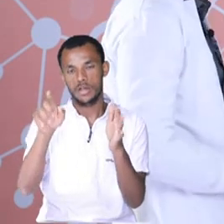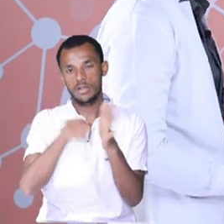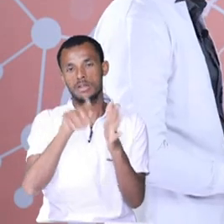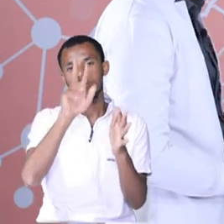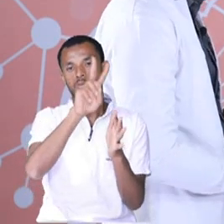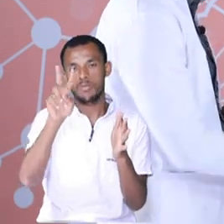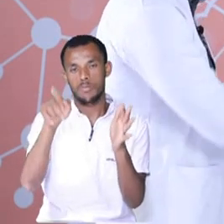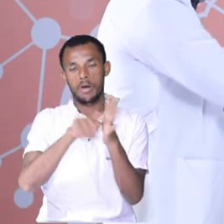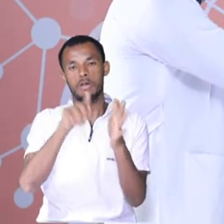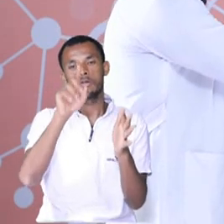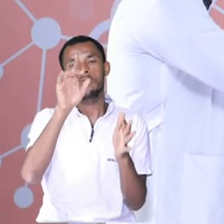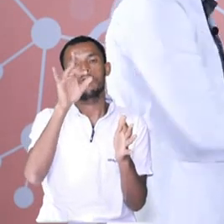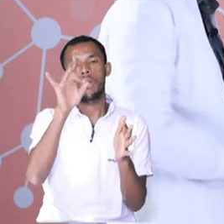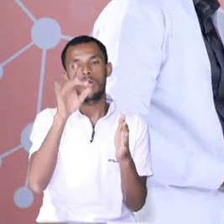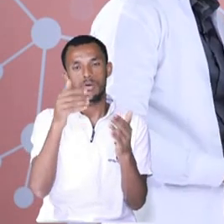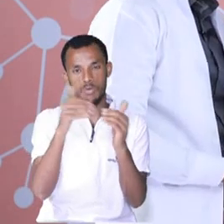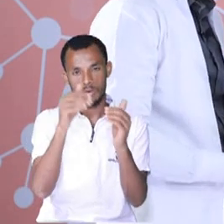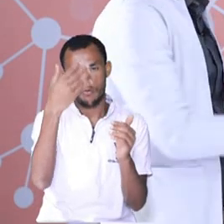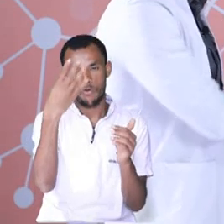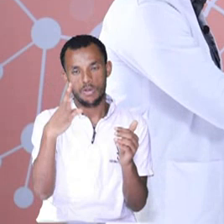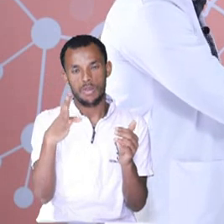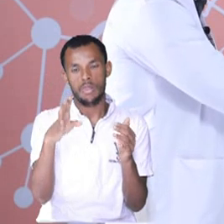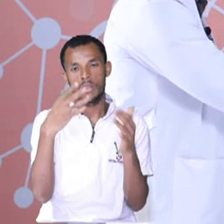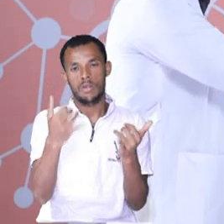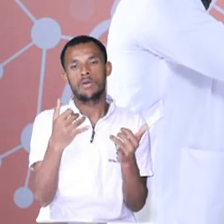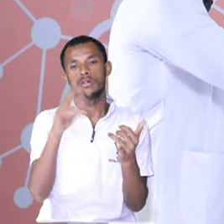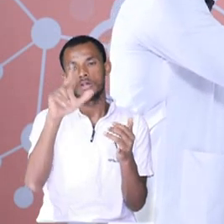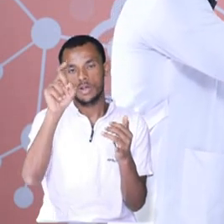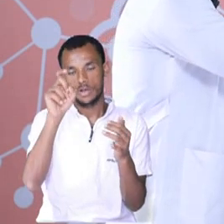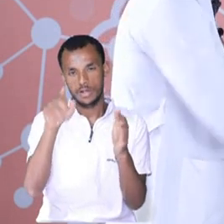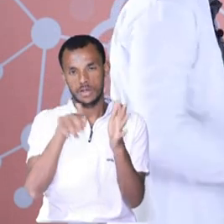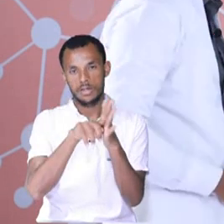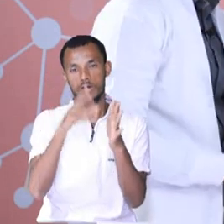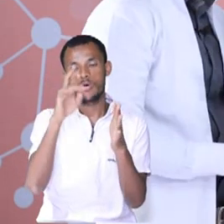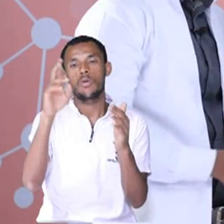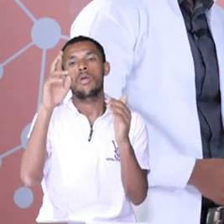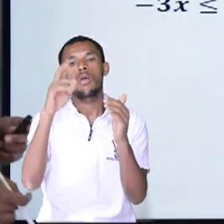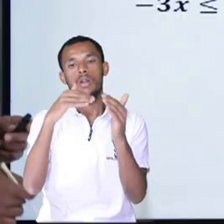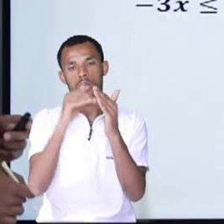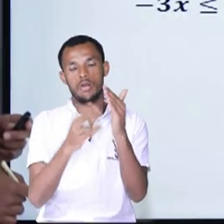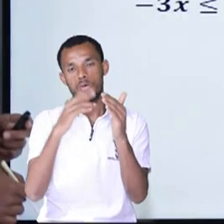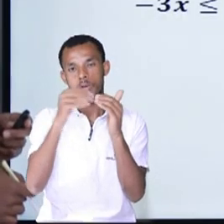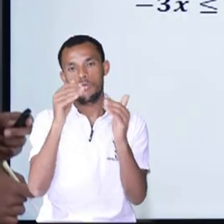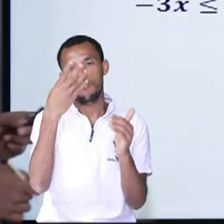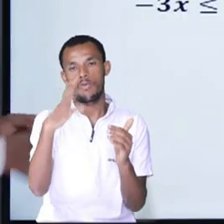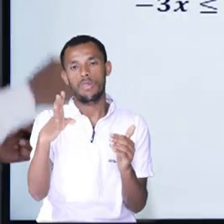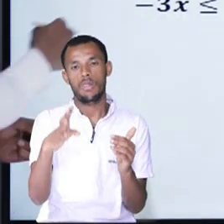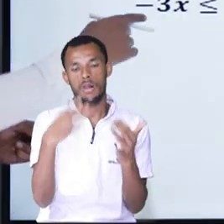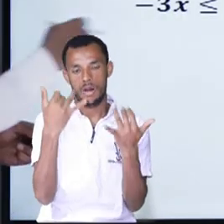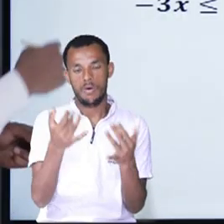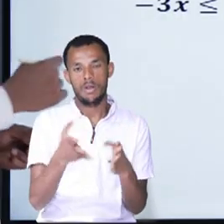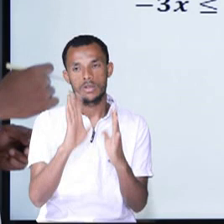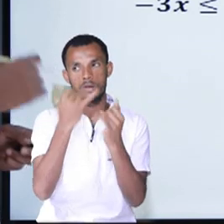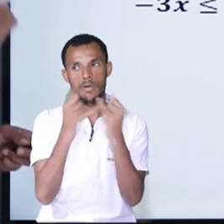22 minus 8, that is 14. Now minus 3x less than or equal to 14. Now